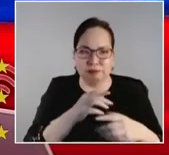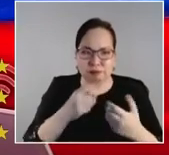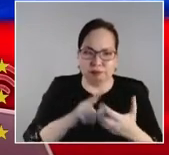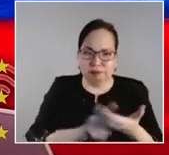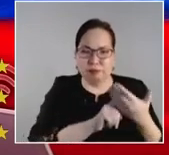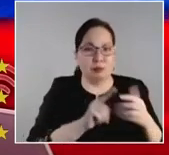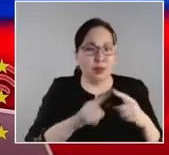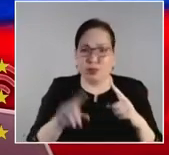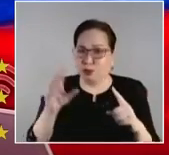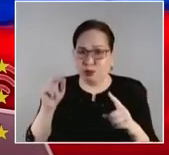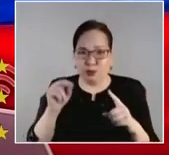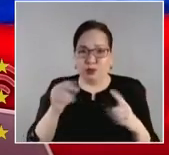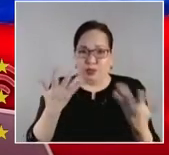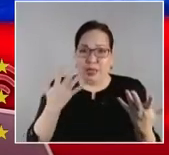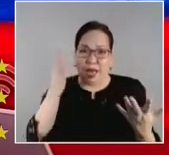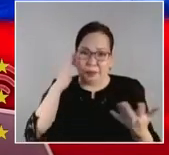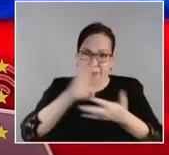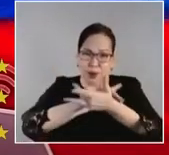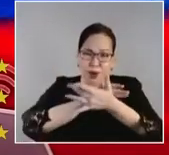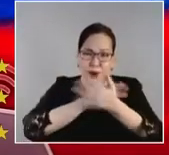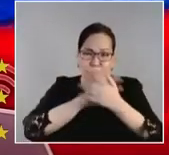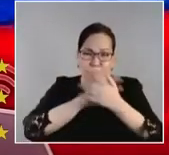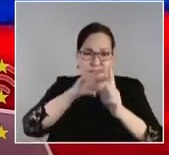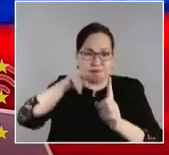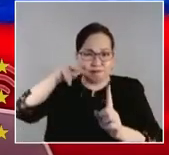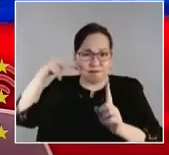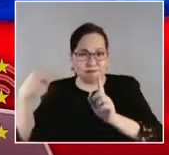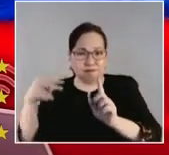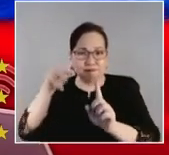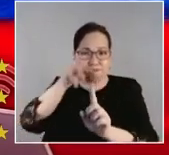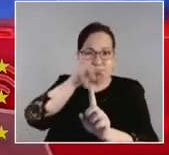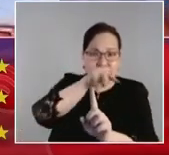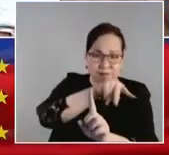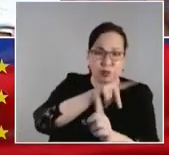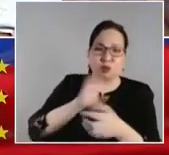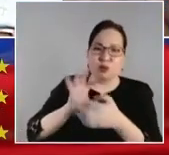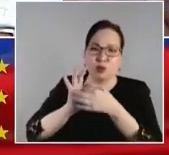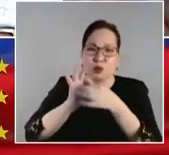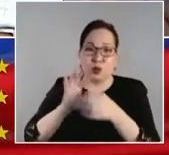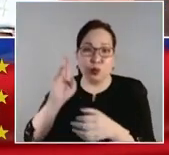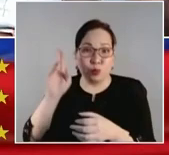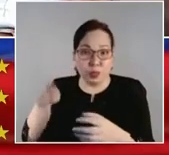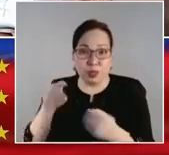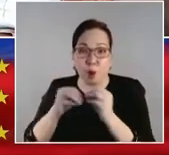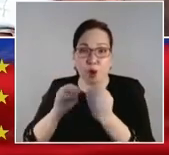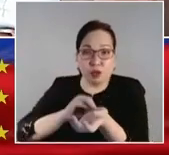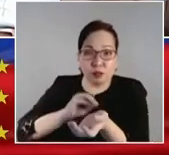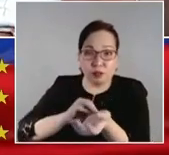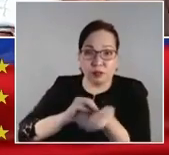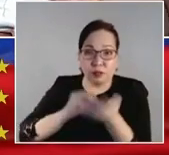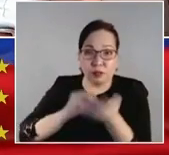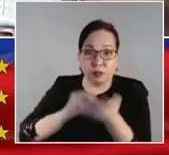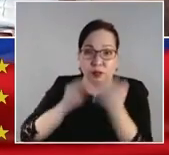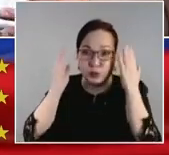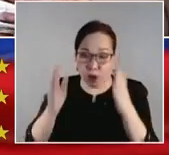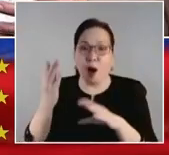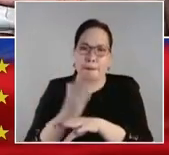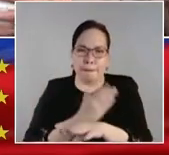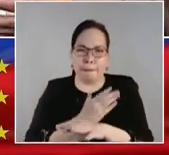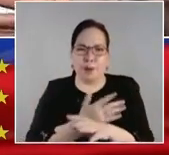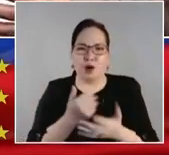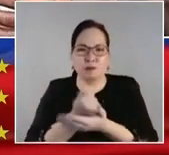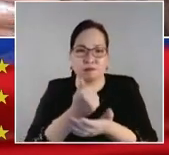a holistic manner, no? In a very intelligent, efficient, and effective manner. And we can do this through